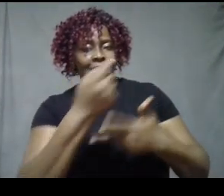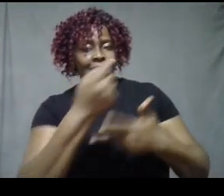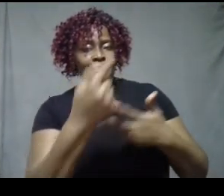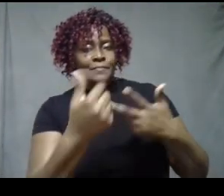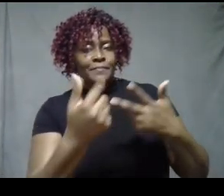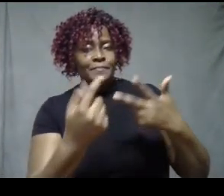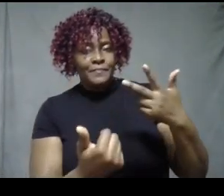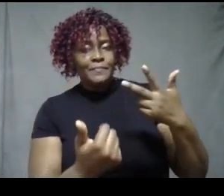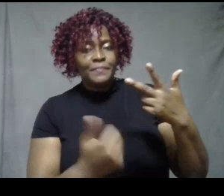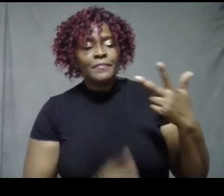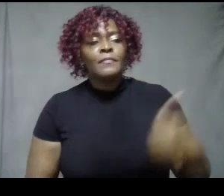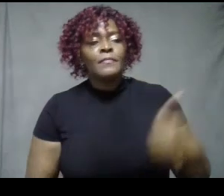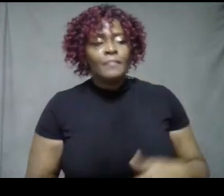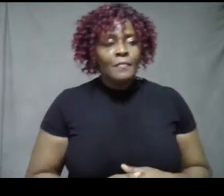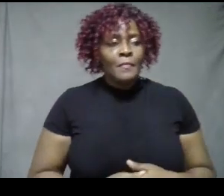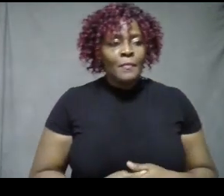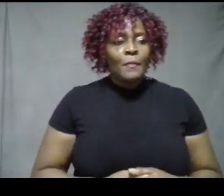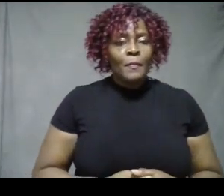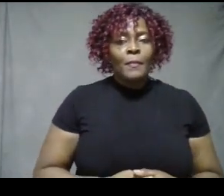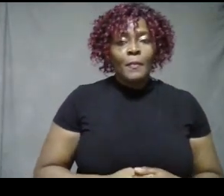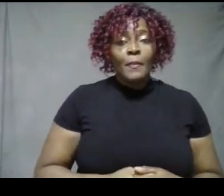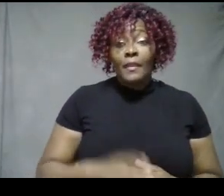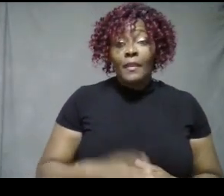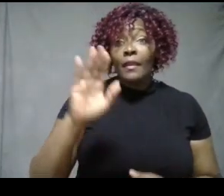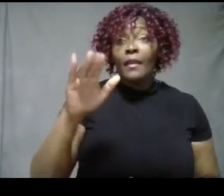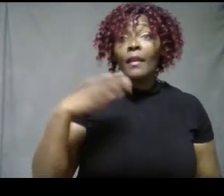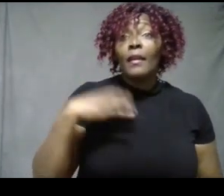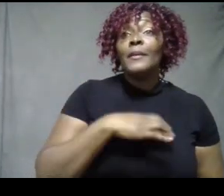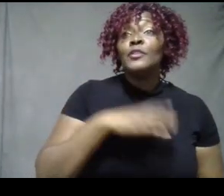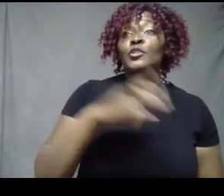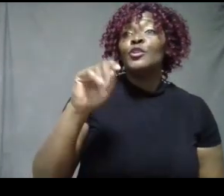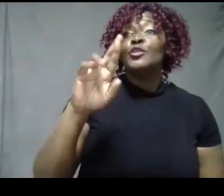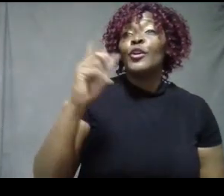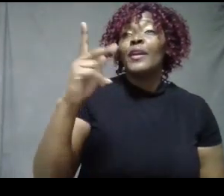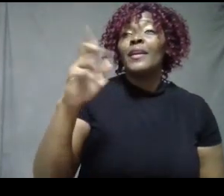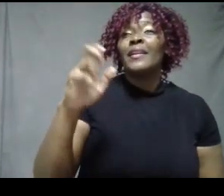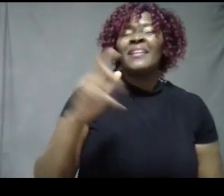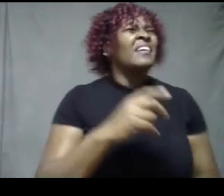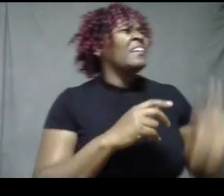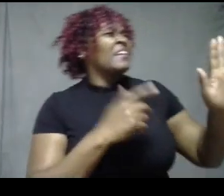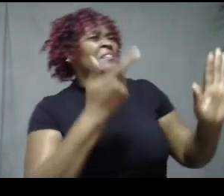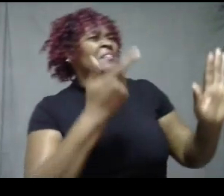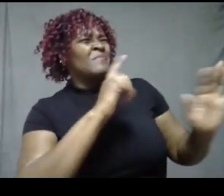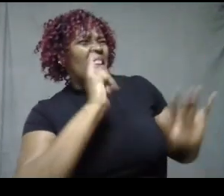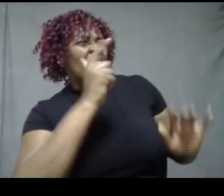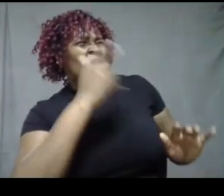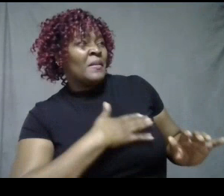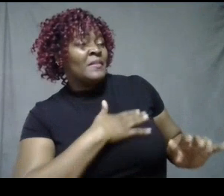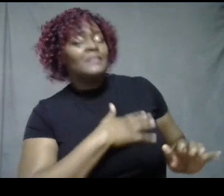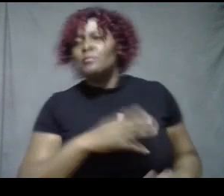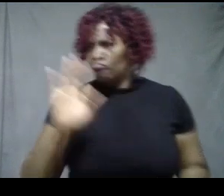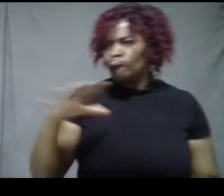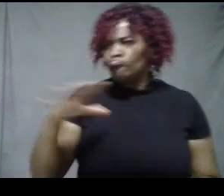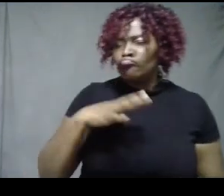pulled. Commissioner Turkin? Can you come back to me, Mayor? Yes, absolutely. Commissioner Hay? The one I